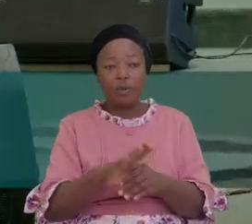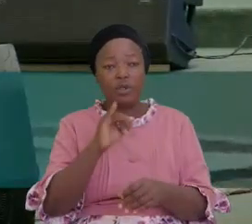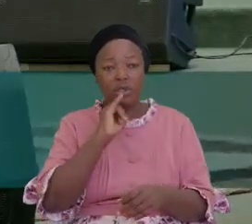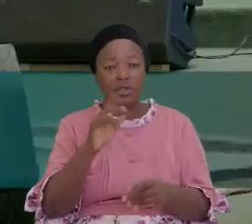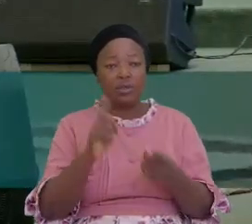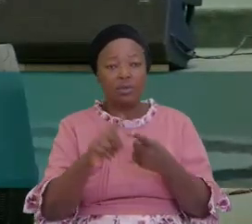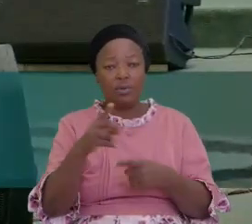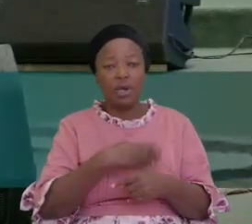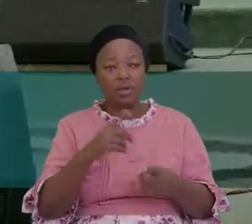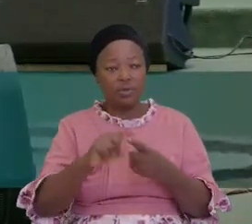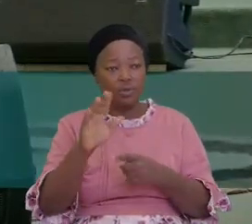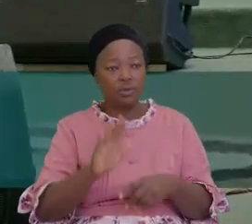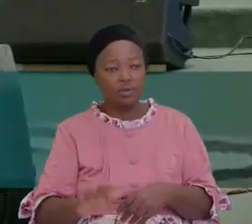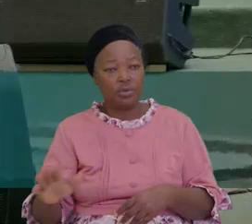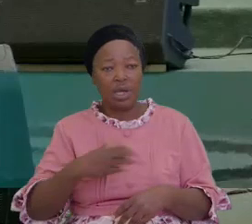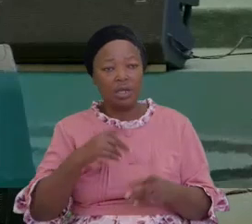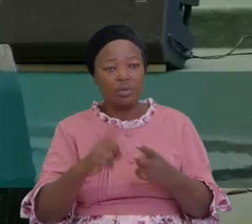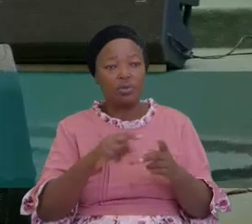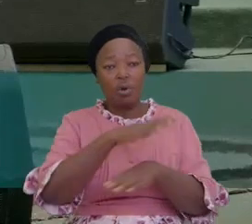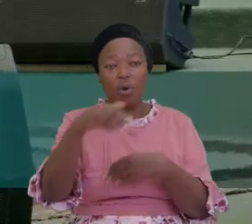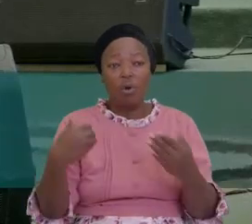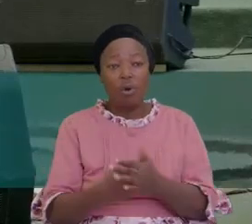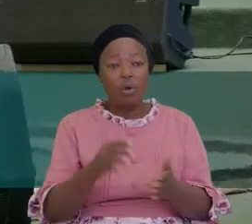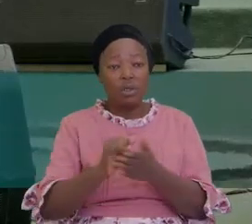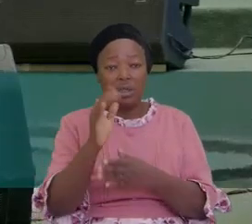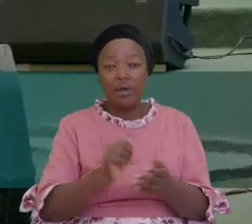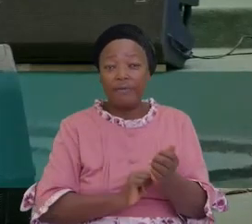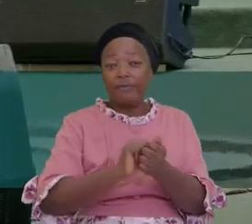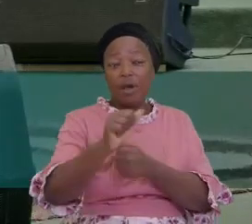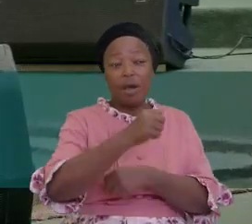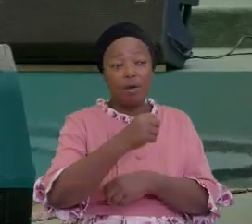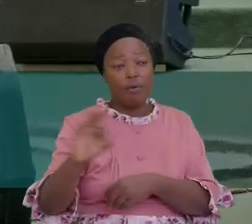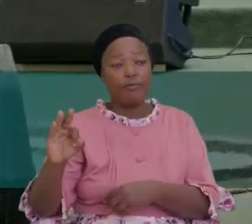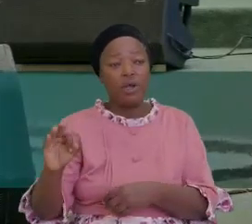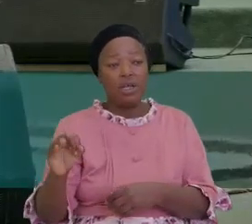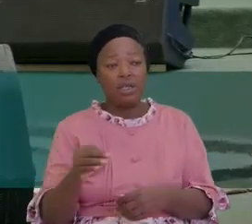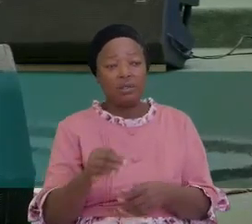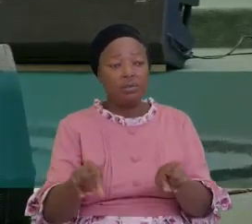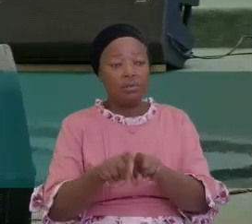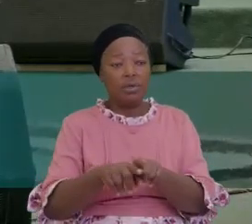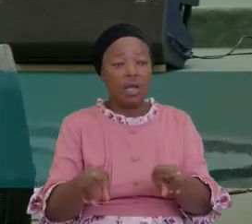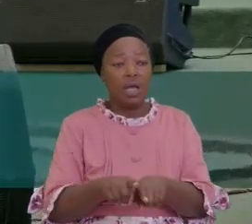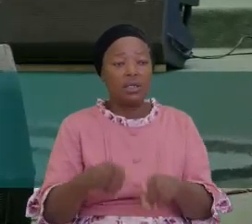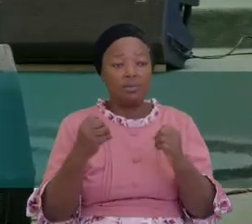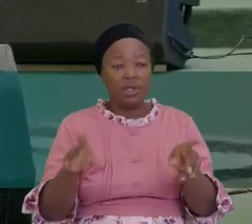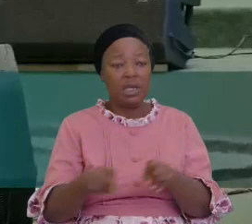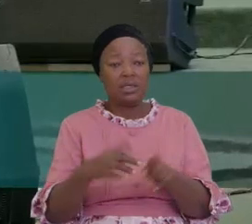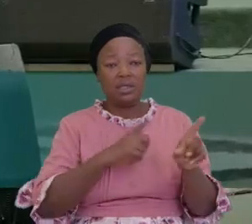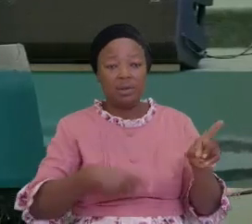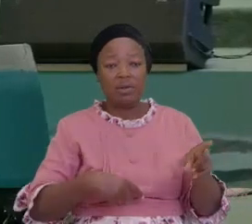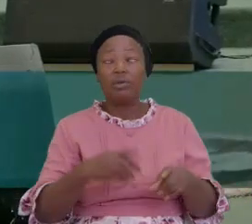children and all that are far off, even as many as the Lord our God shall